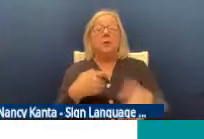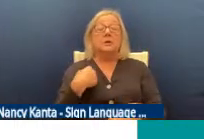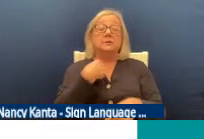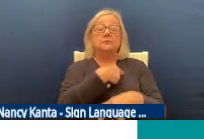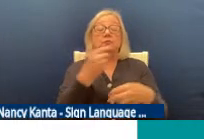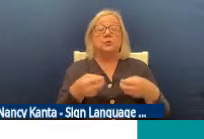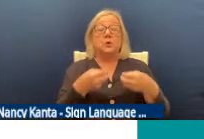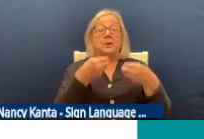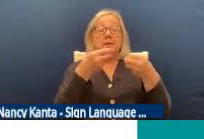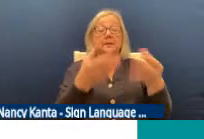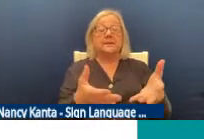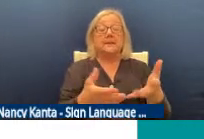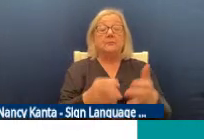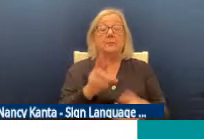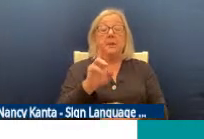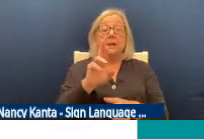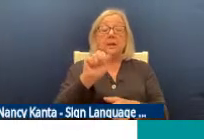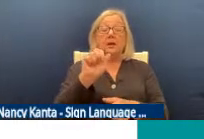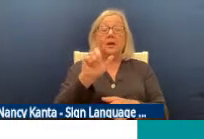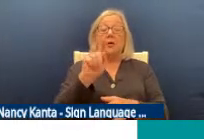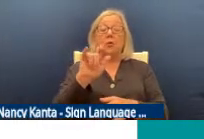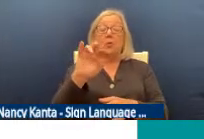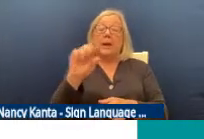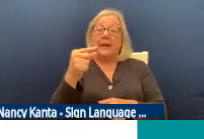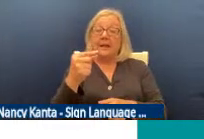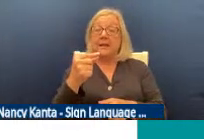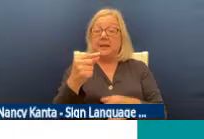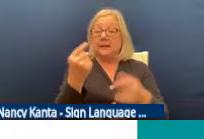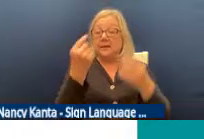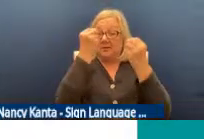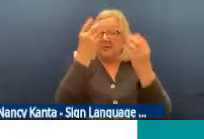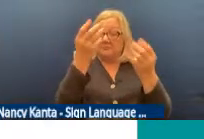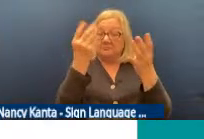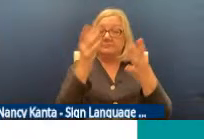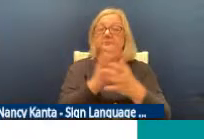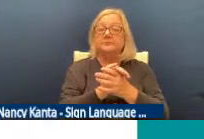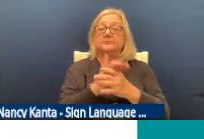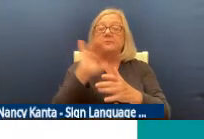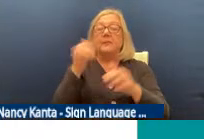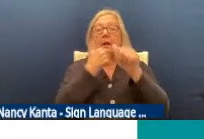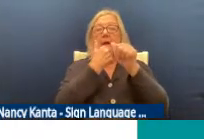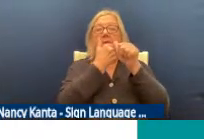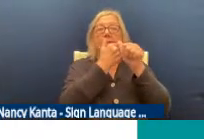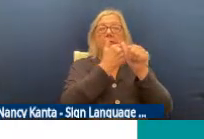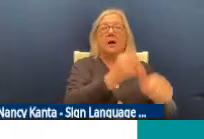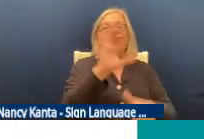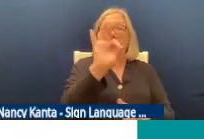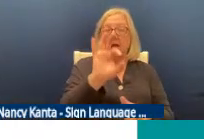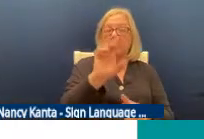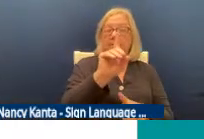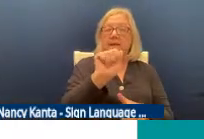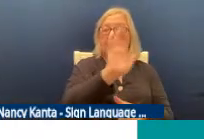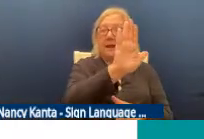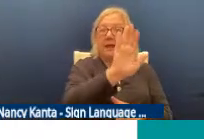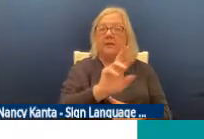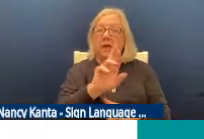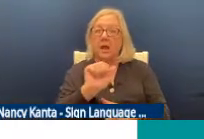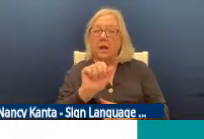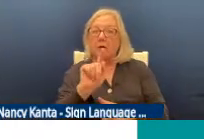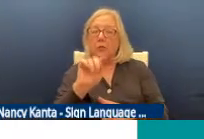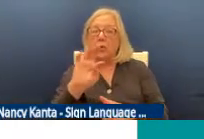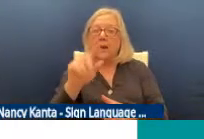materials, and those are very specific to FTA's rating criteria. And the projects must